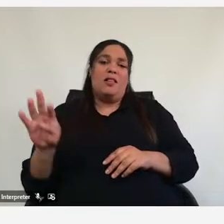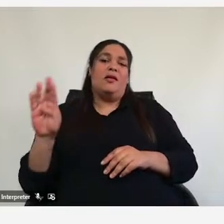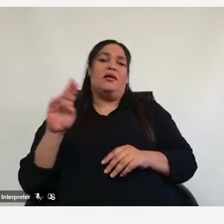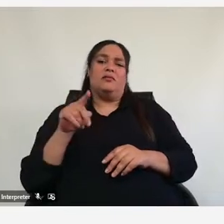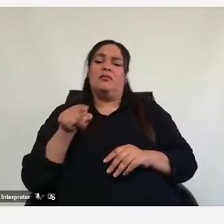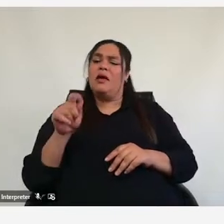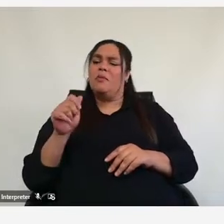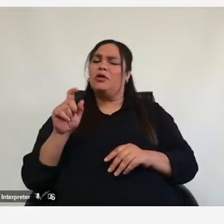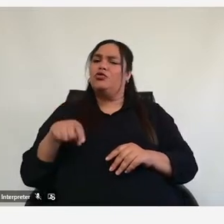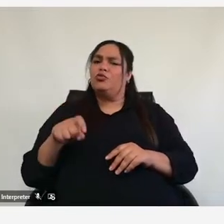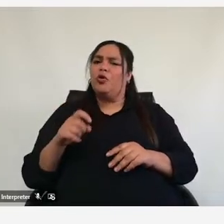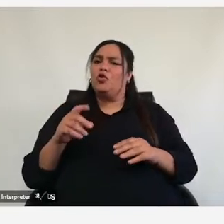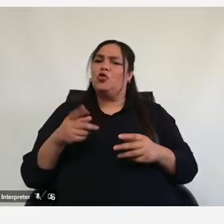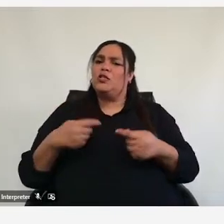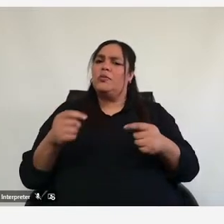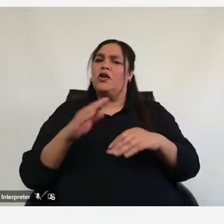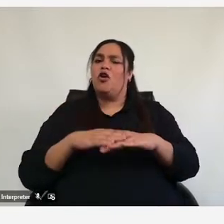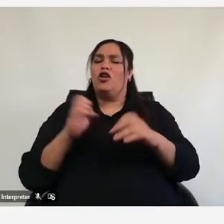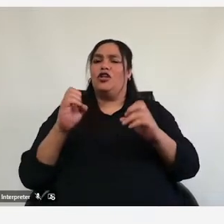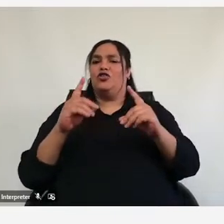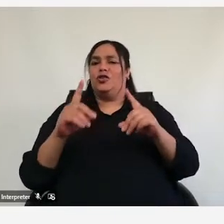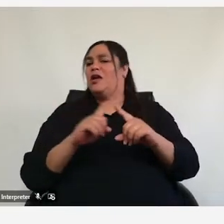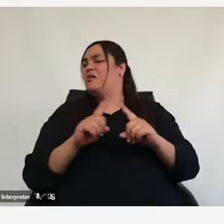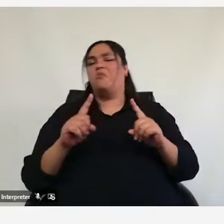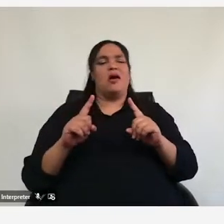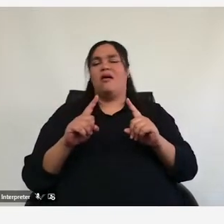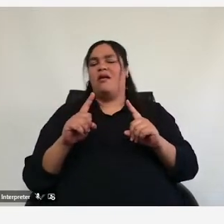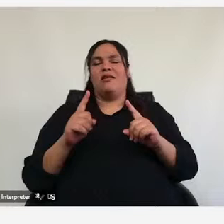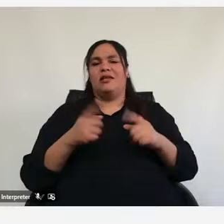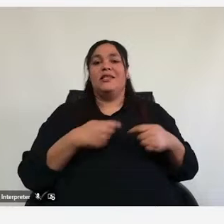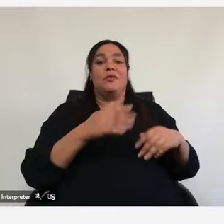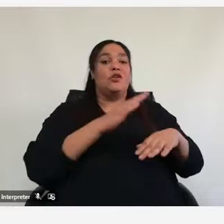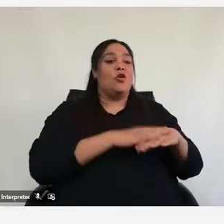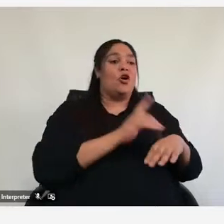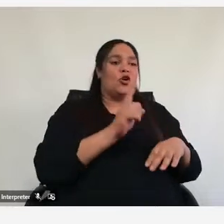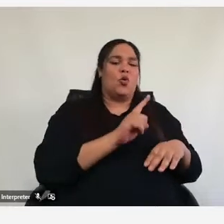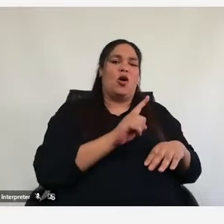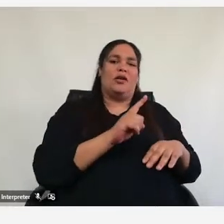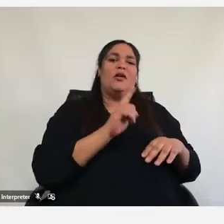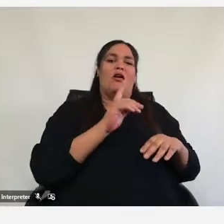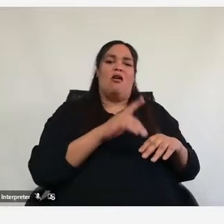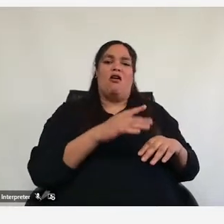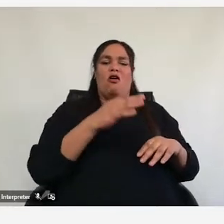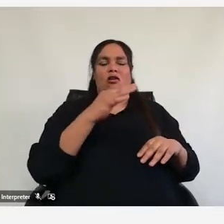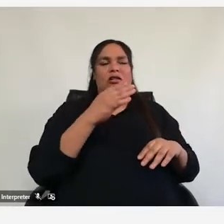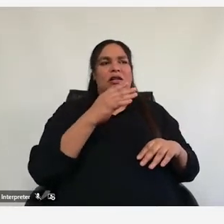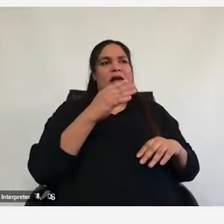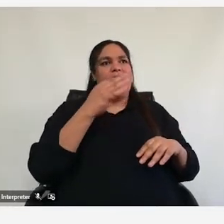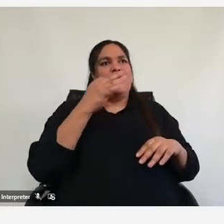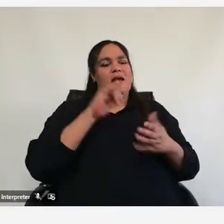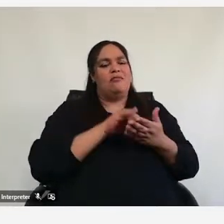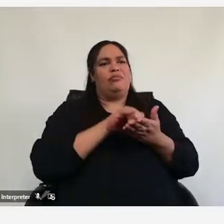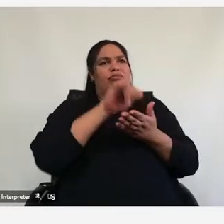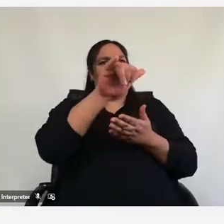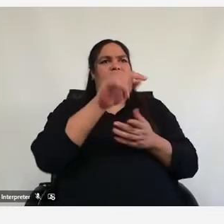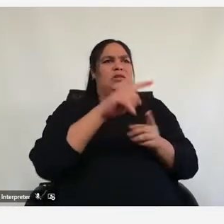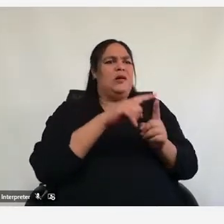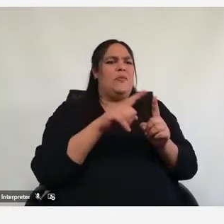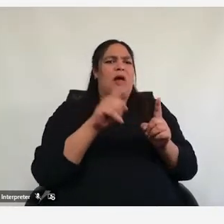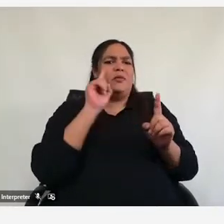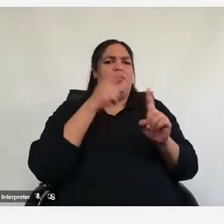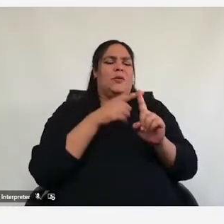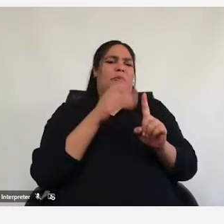been spent on education, but was instead spent on zombie state-owned airline